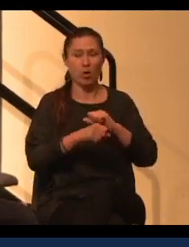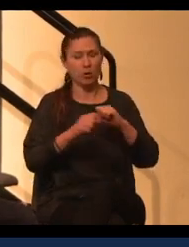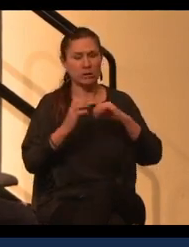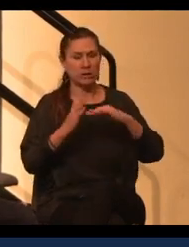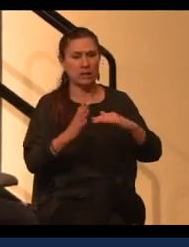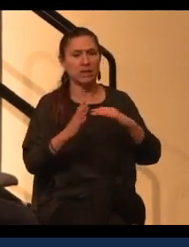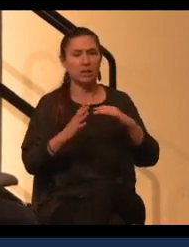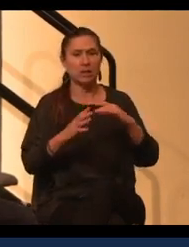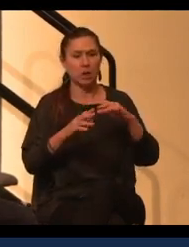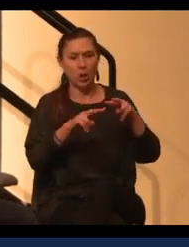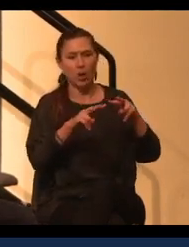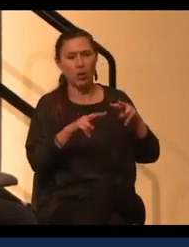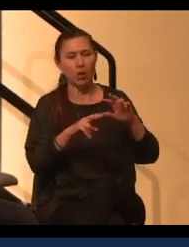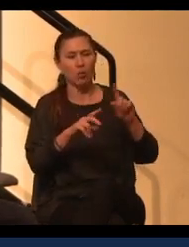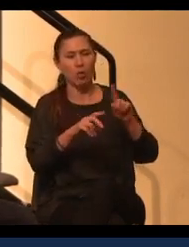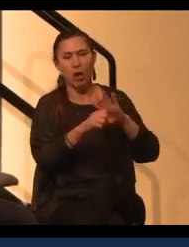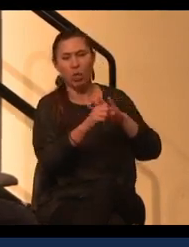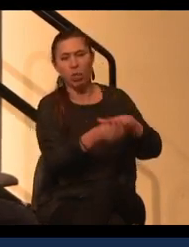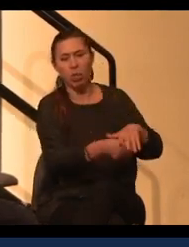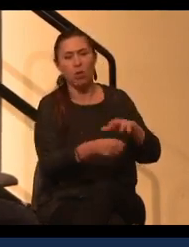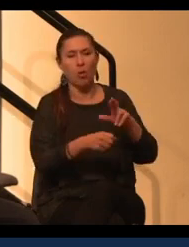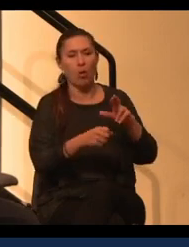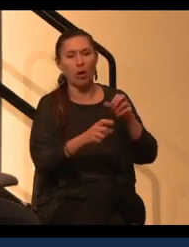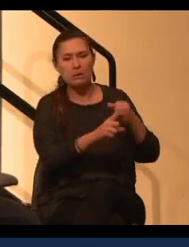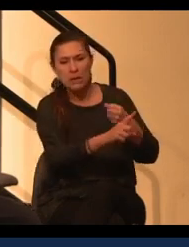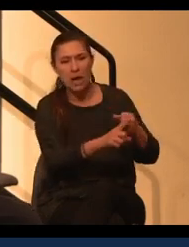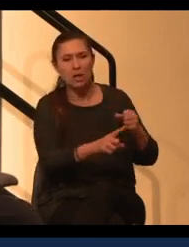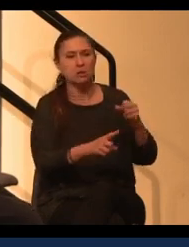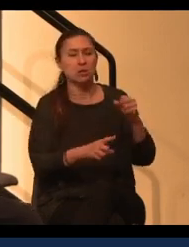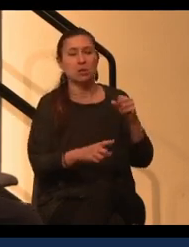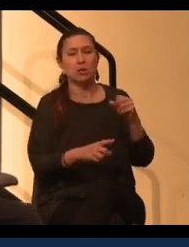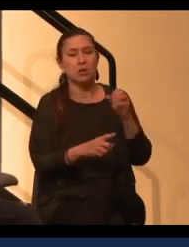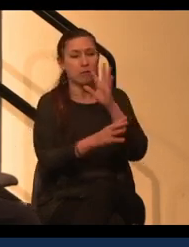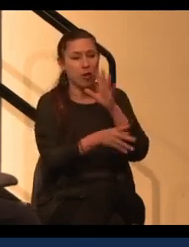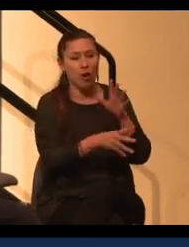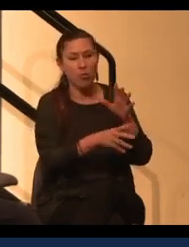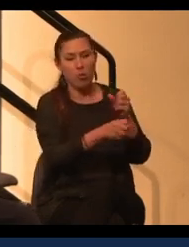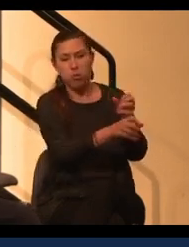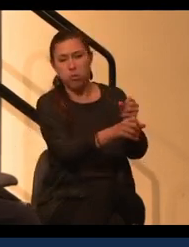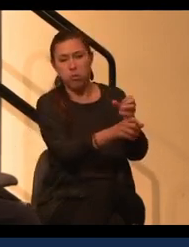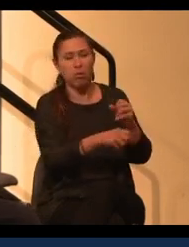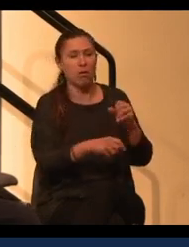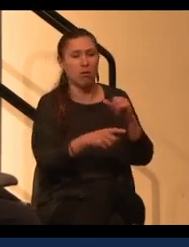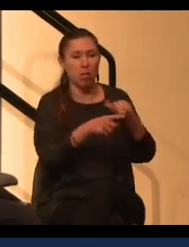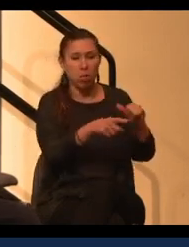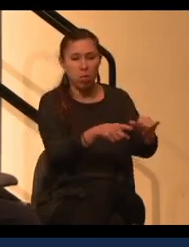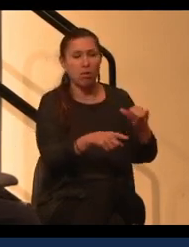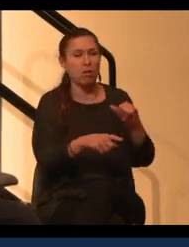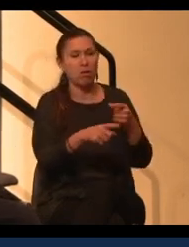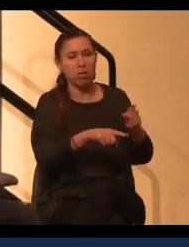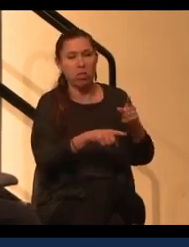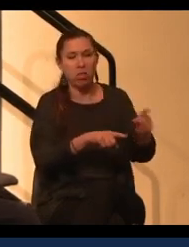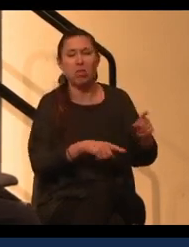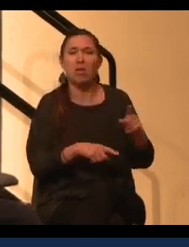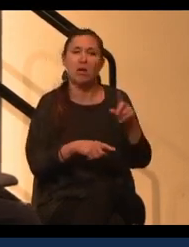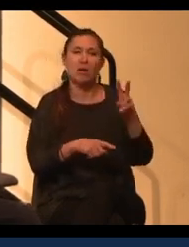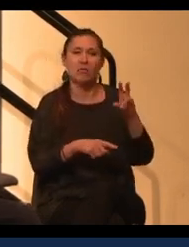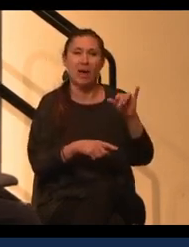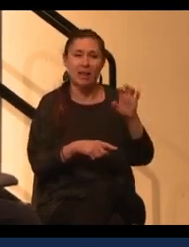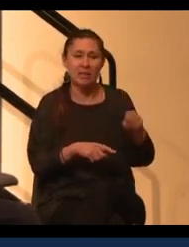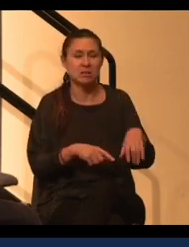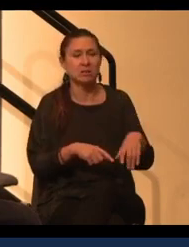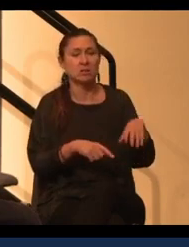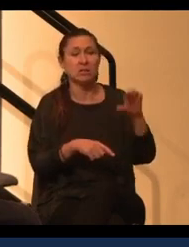verbal assaults, sexual assaults, violence. That is also very much part